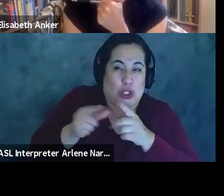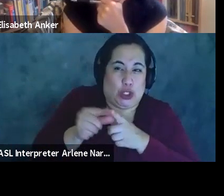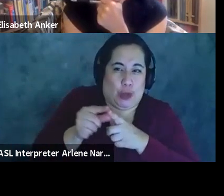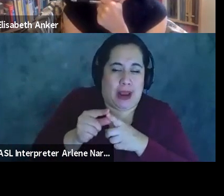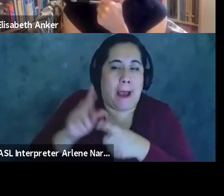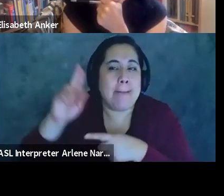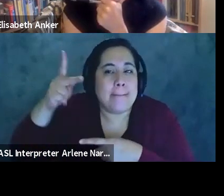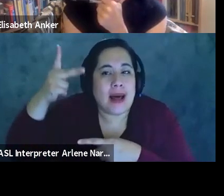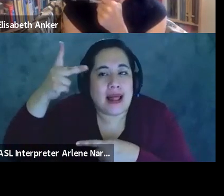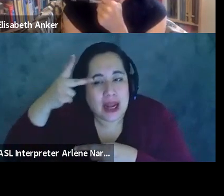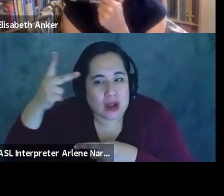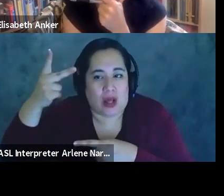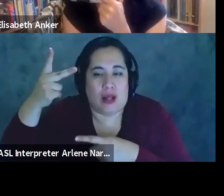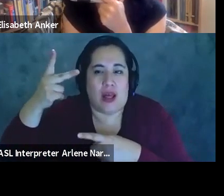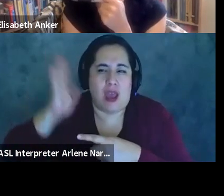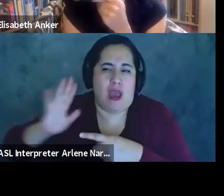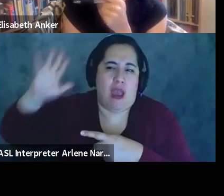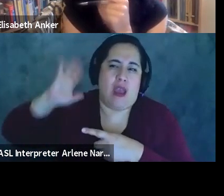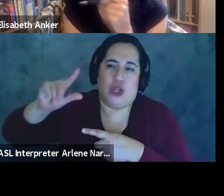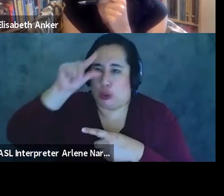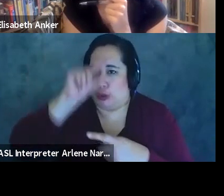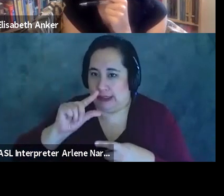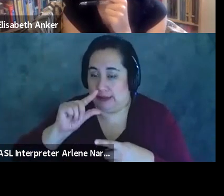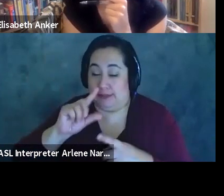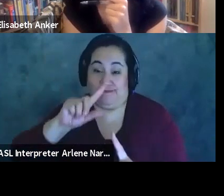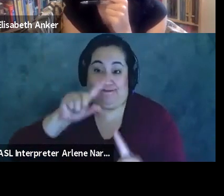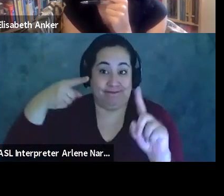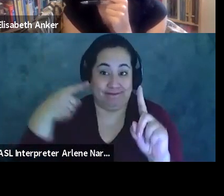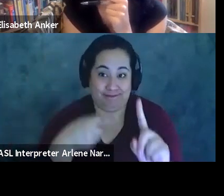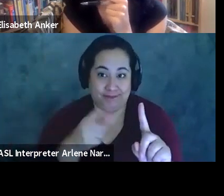political theory in ancient Greece, the thing is that